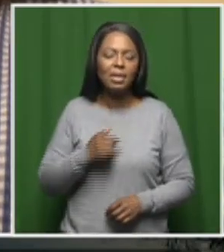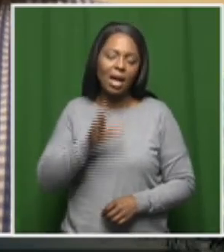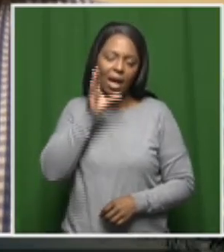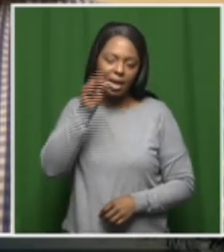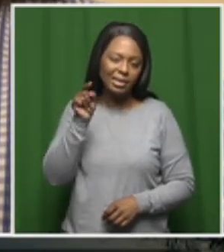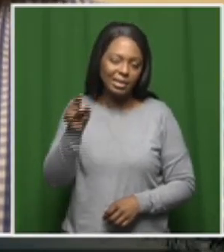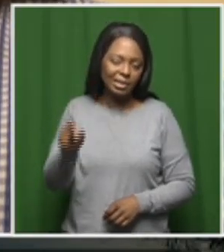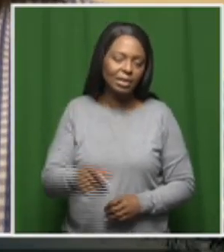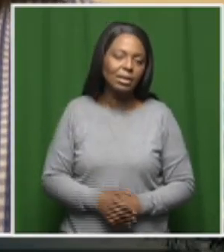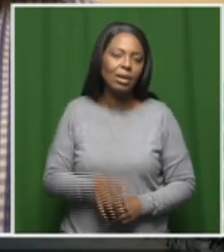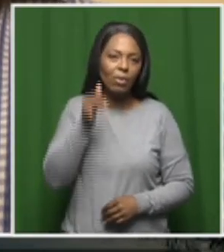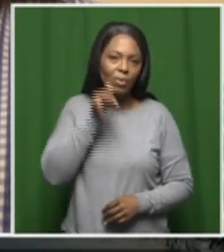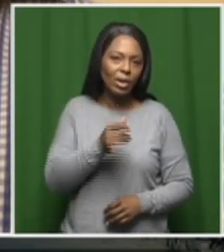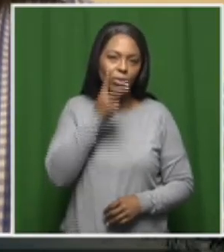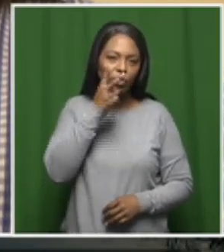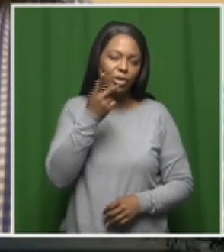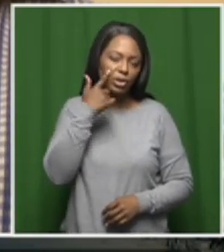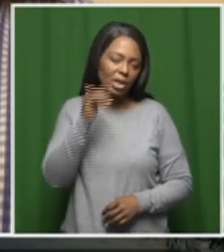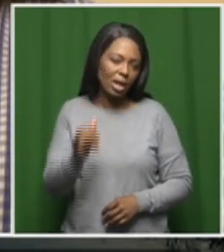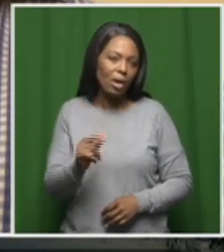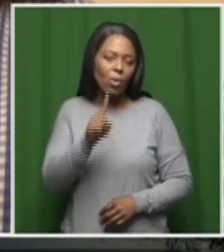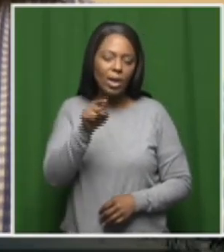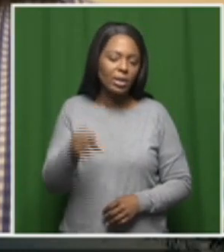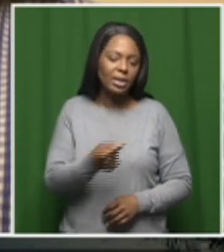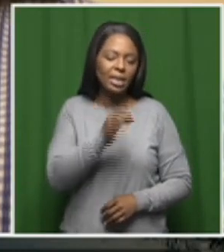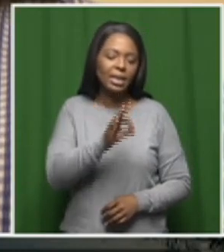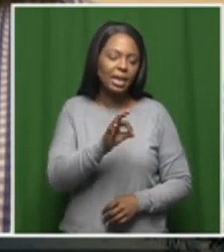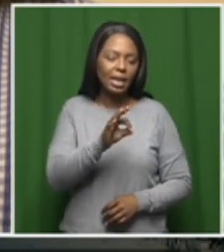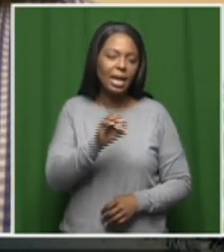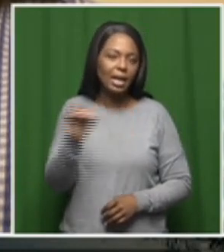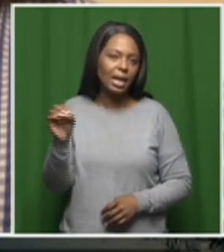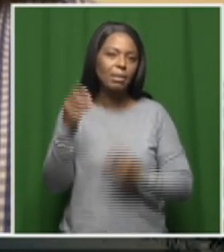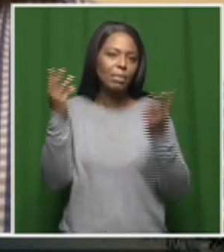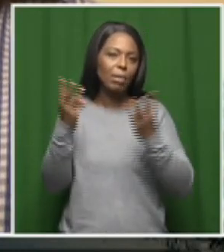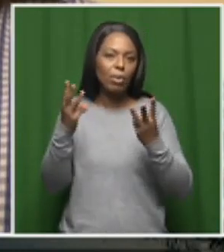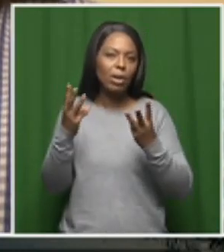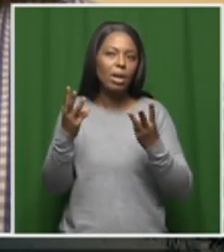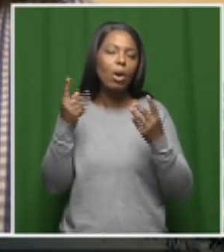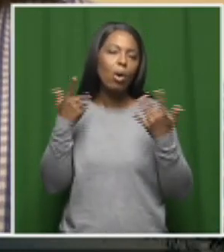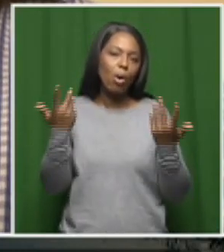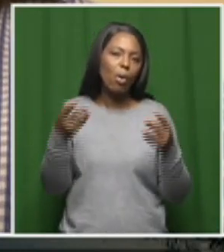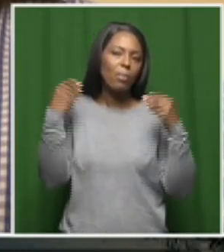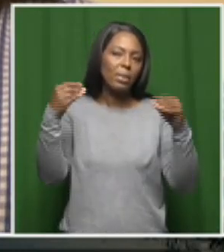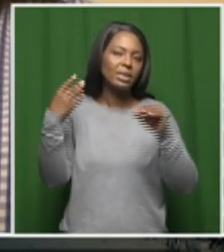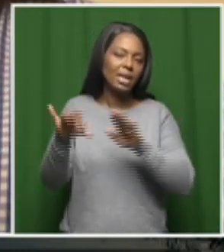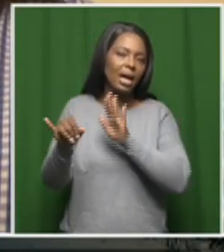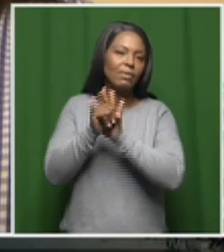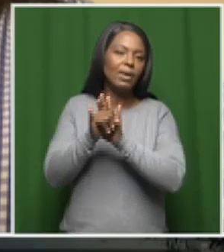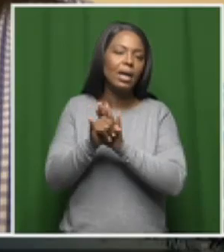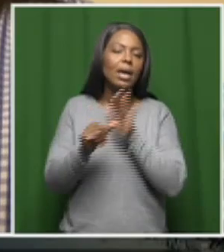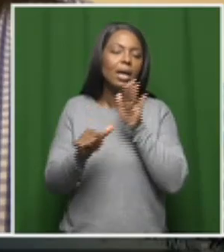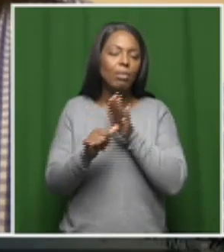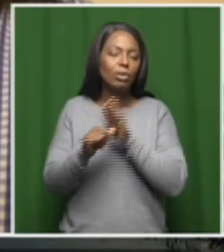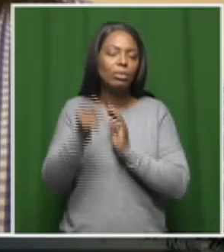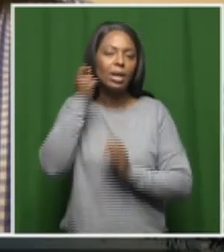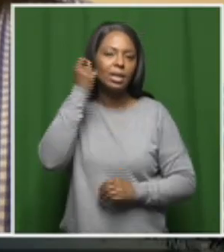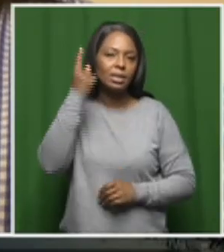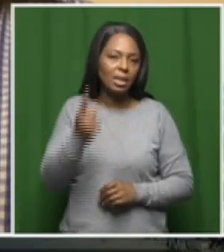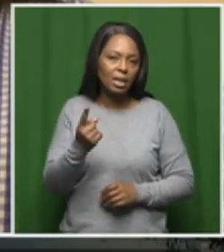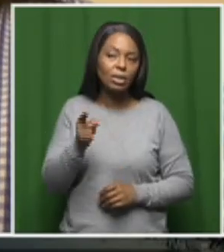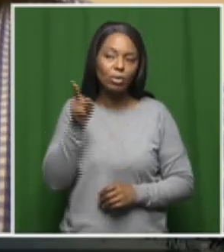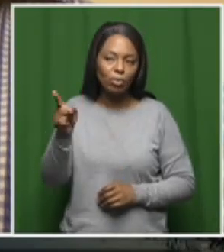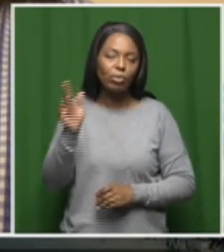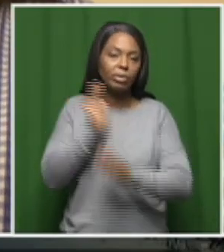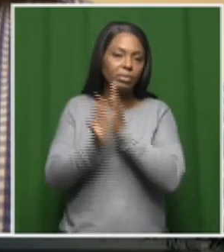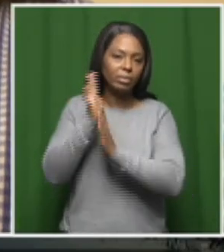well. I mean, when we look at these 1,300 people or businesses that have been identified, it's important to also understand that, as you say, there's